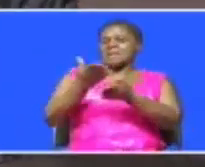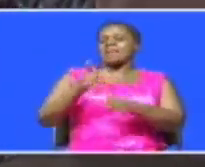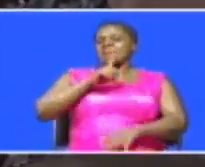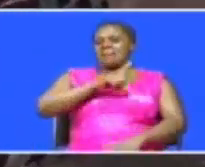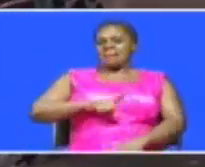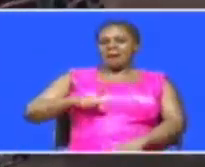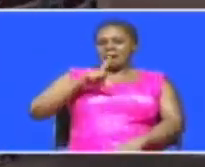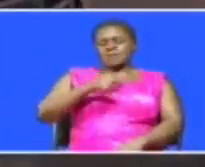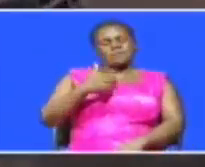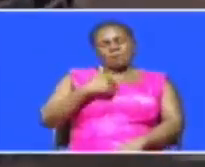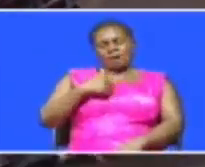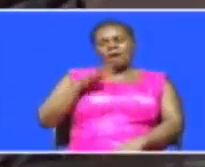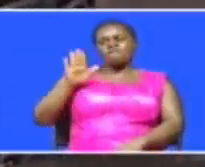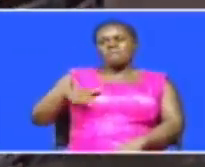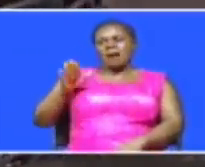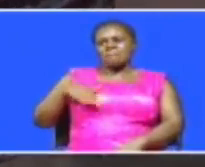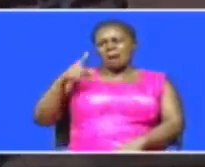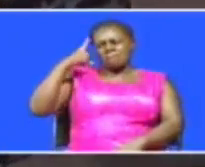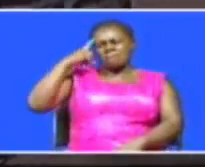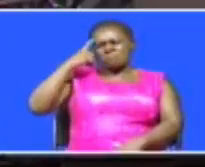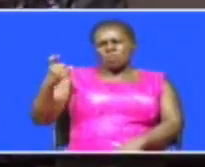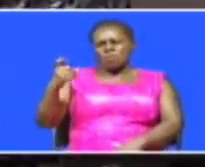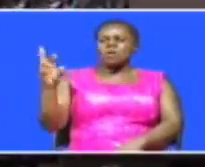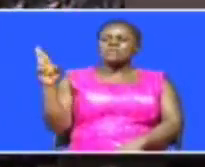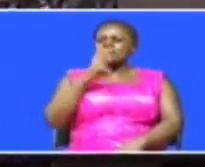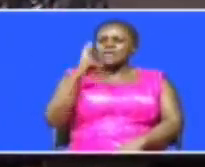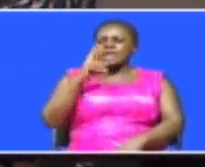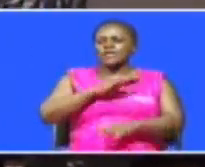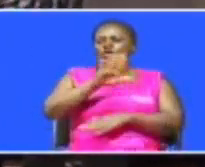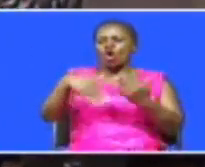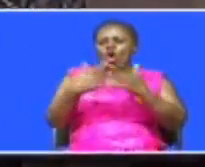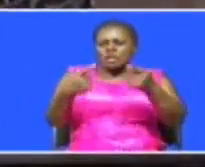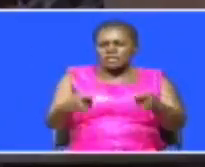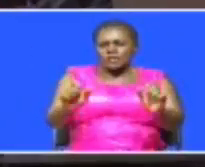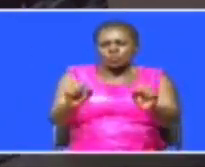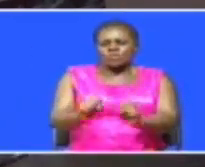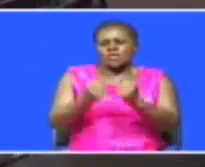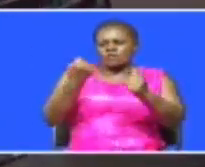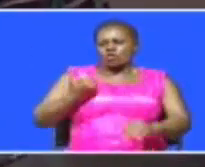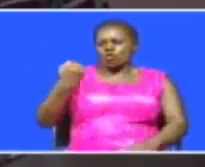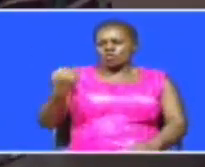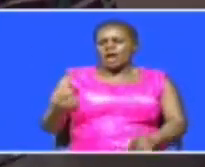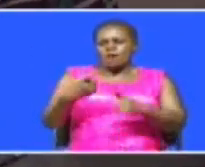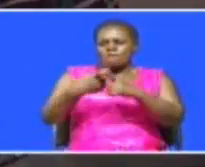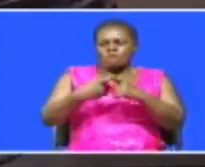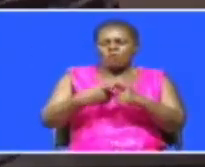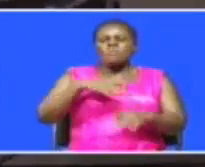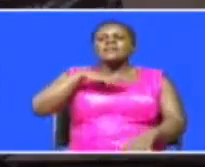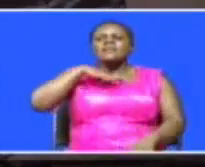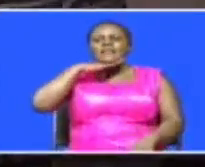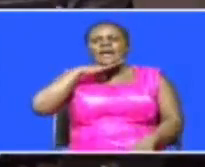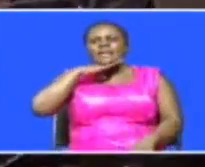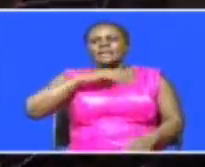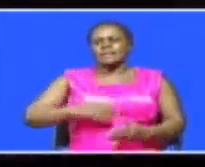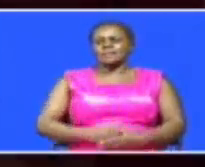to have such a mother who defied all the dangers in her attempt to rescue her from the jaws of death at a